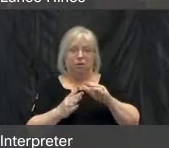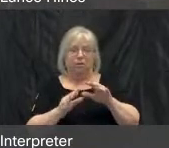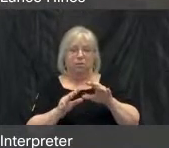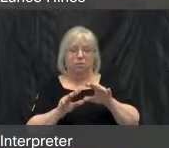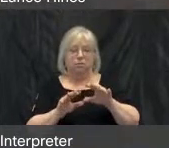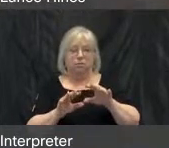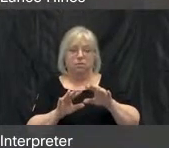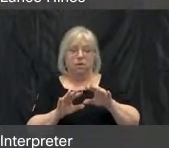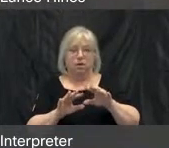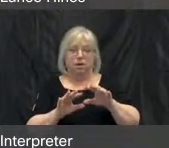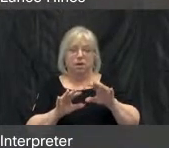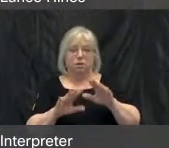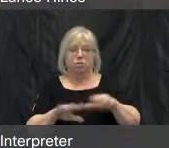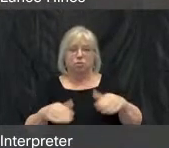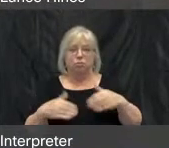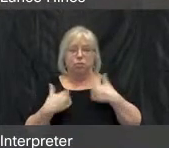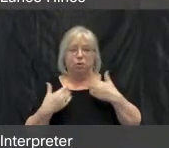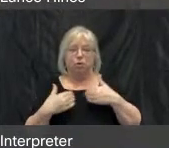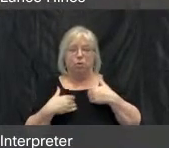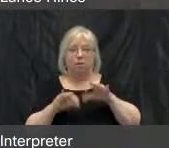Families Commission?